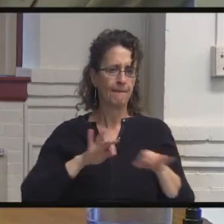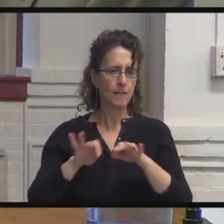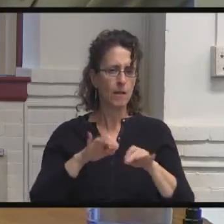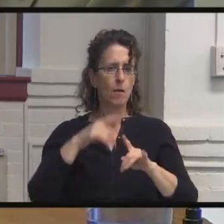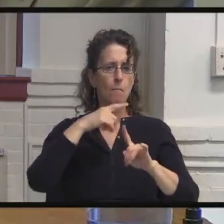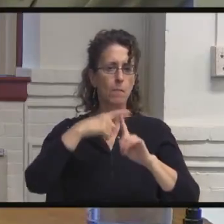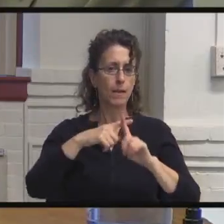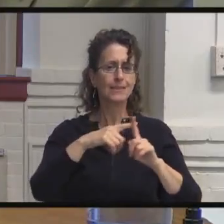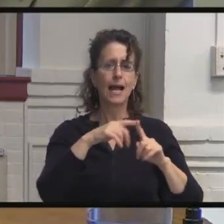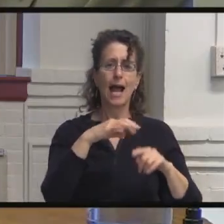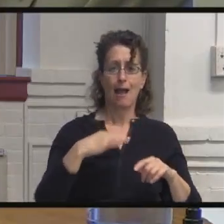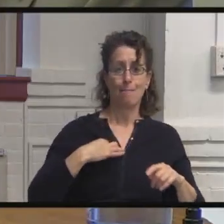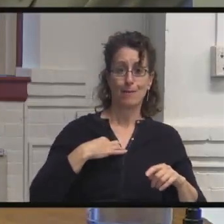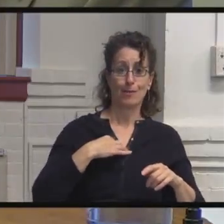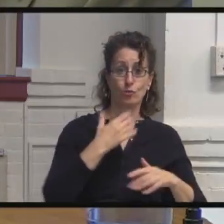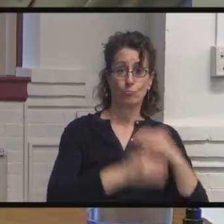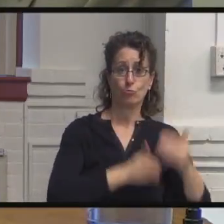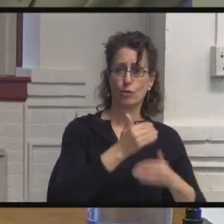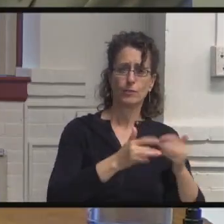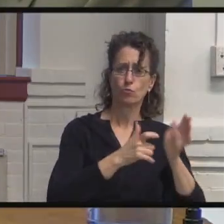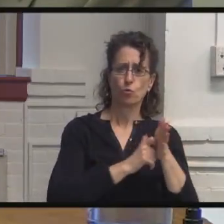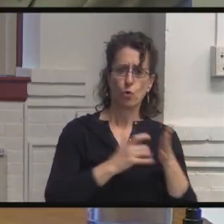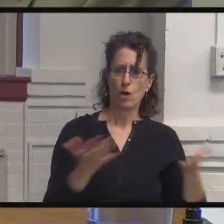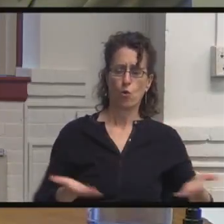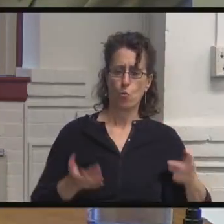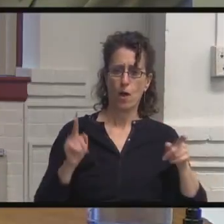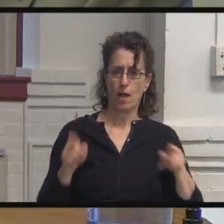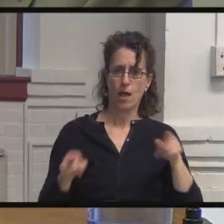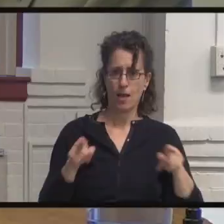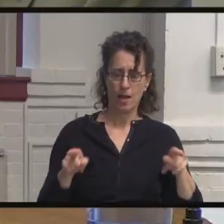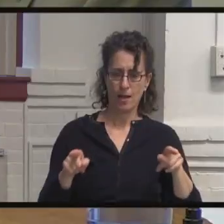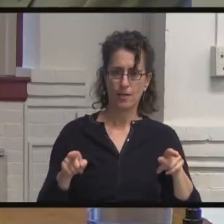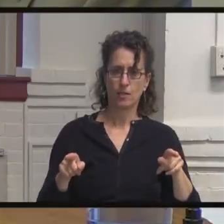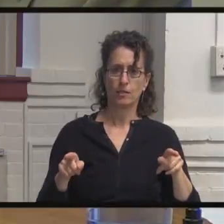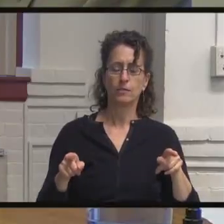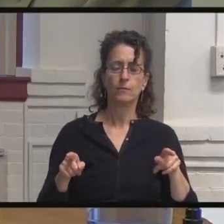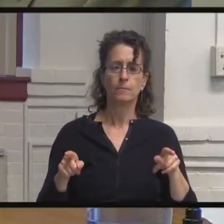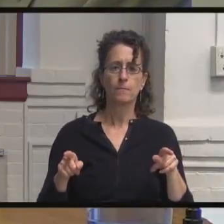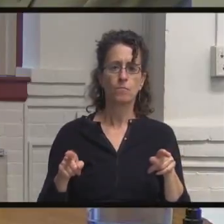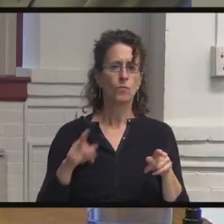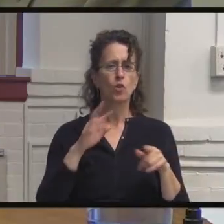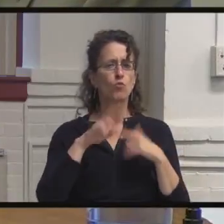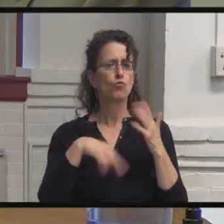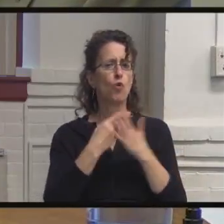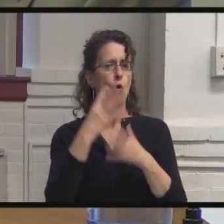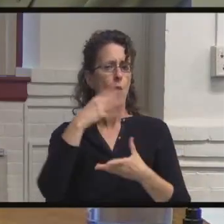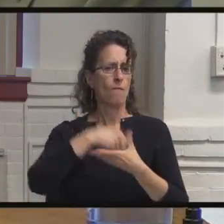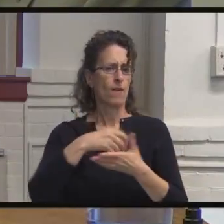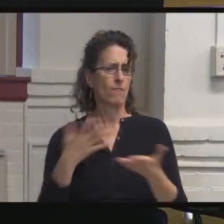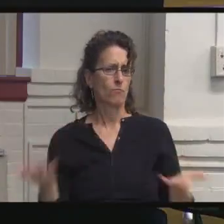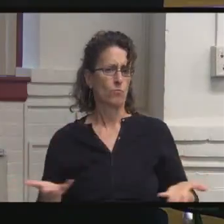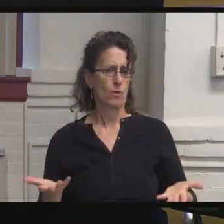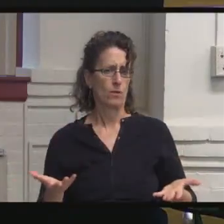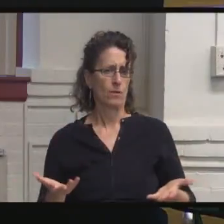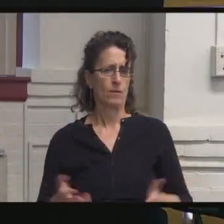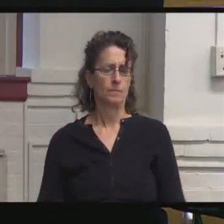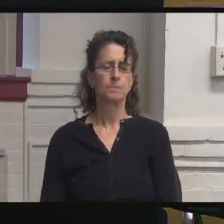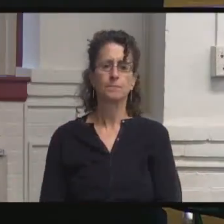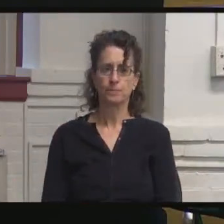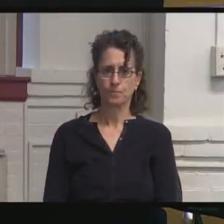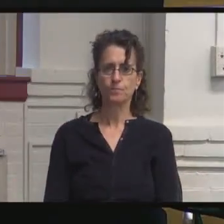process structure, and what role does the town play? I'm